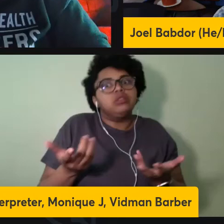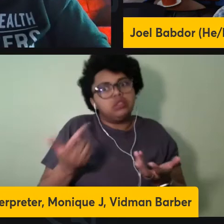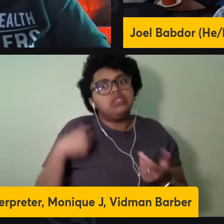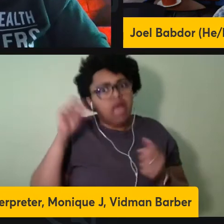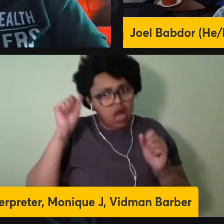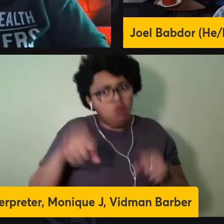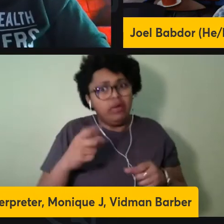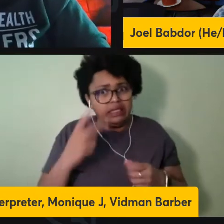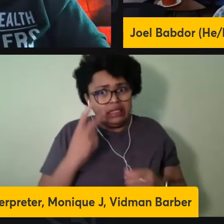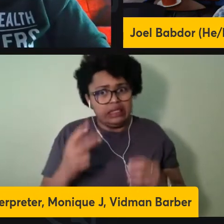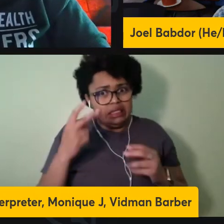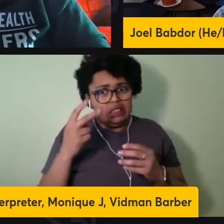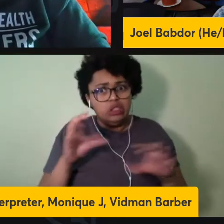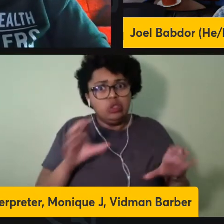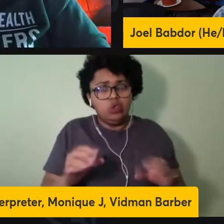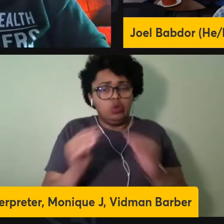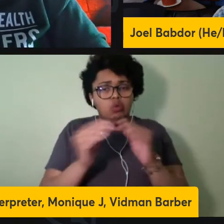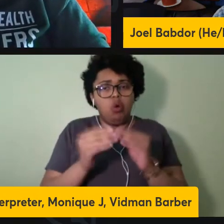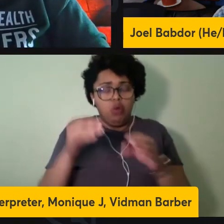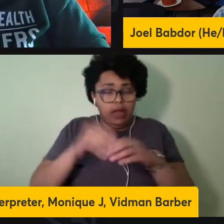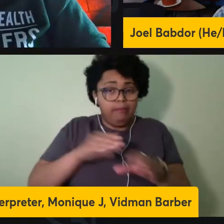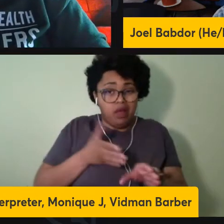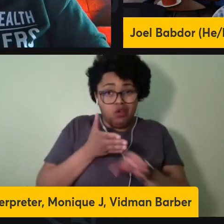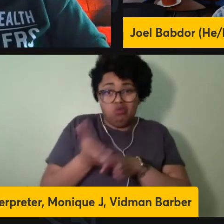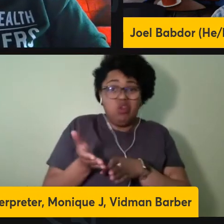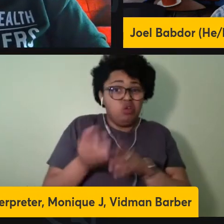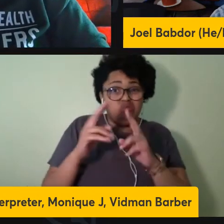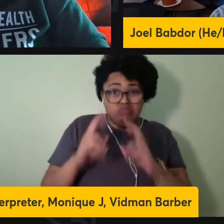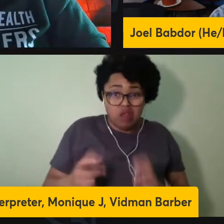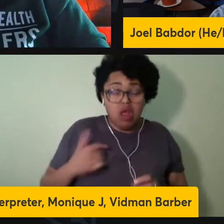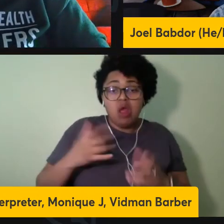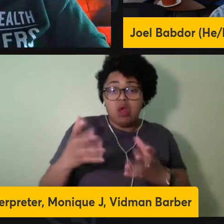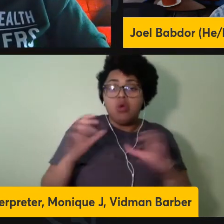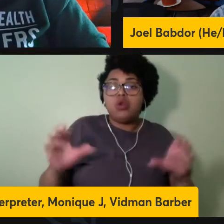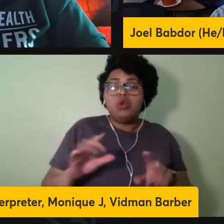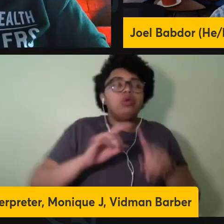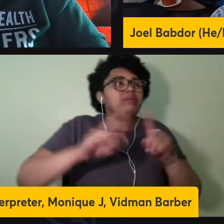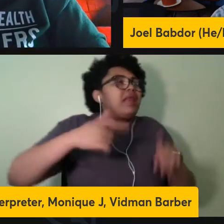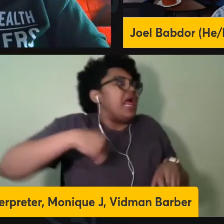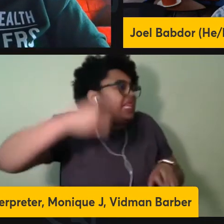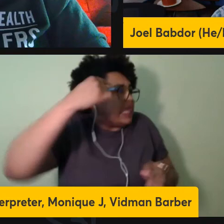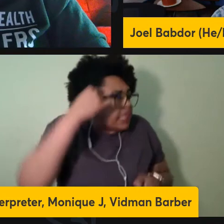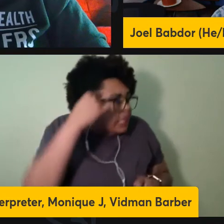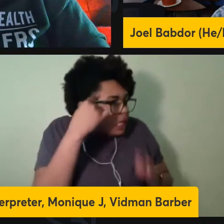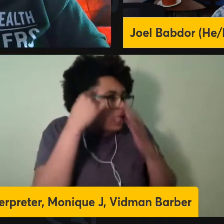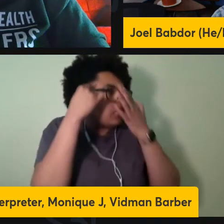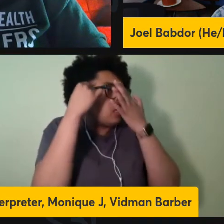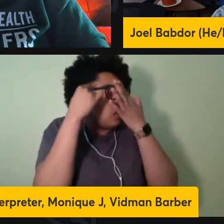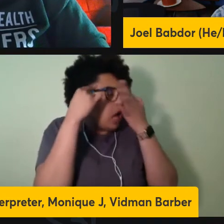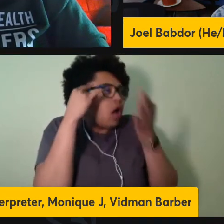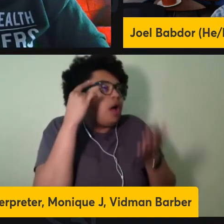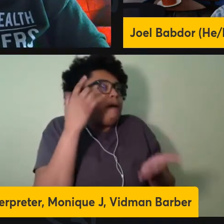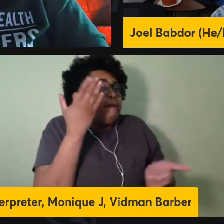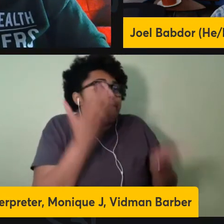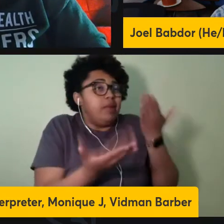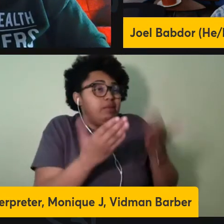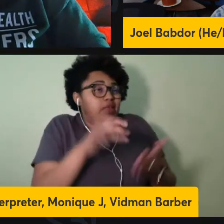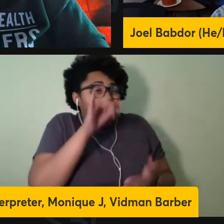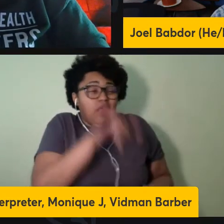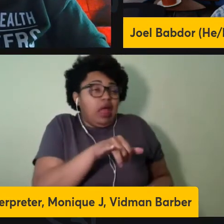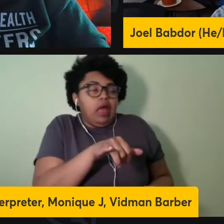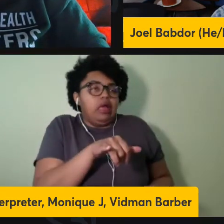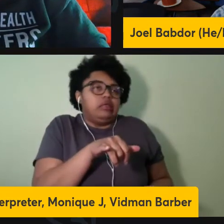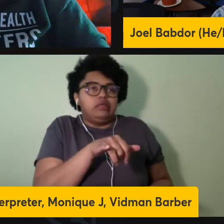to do moving forward in my career. But I think maybe desensitization